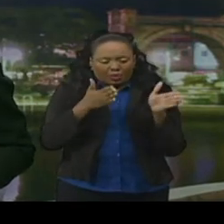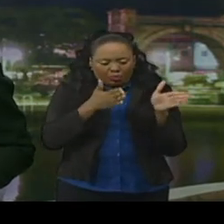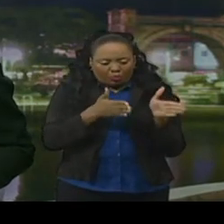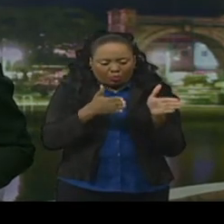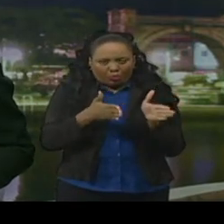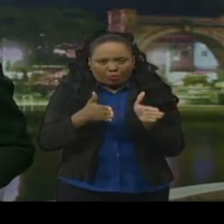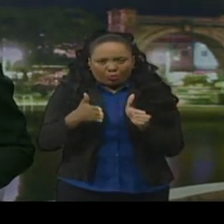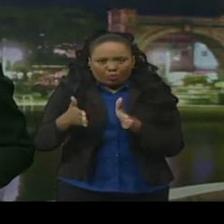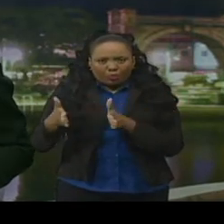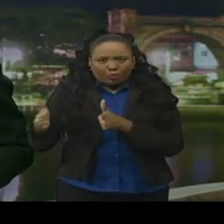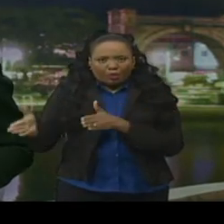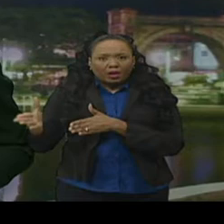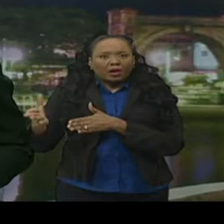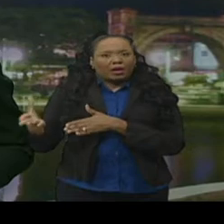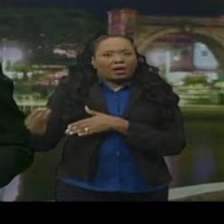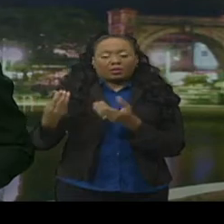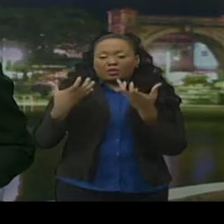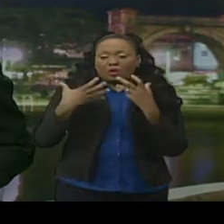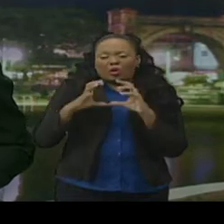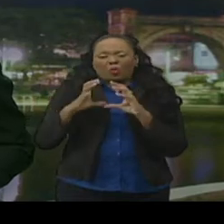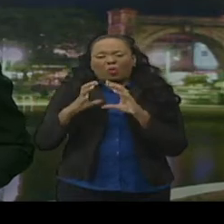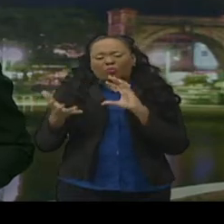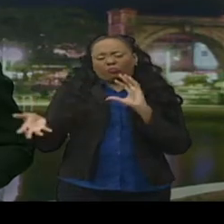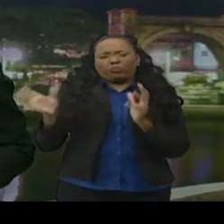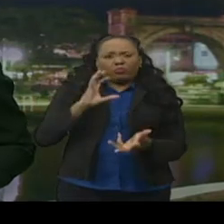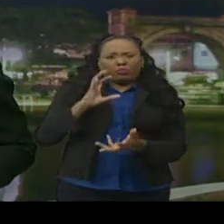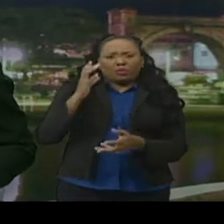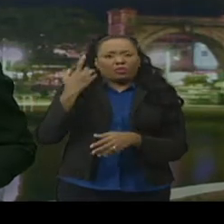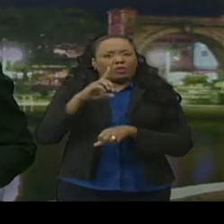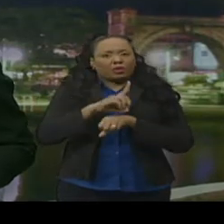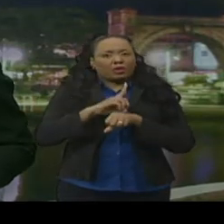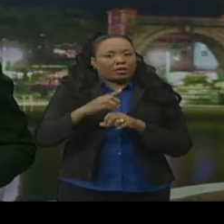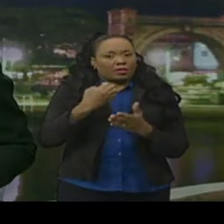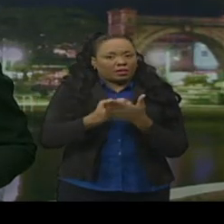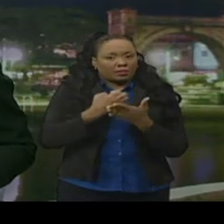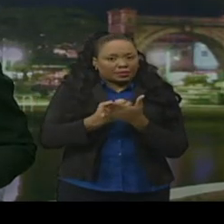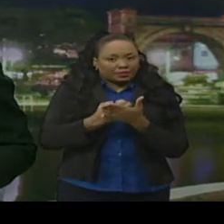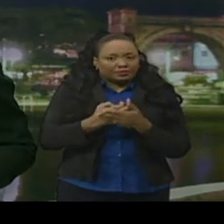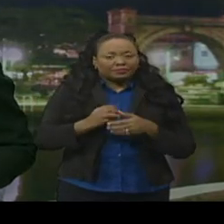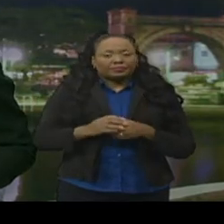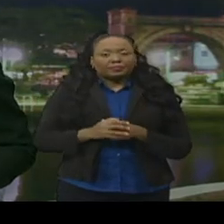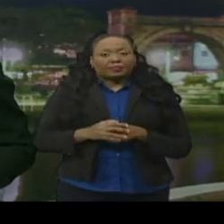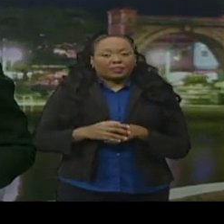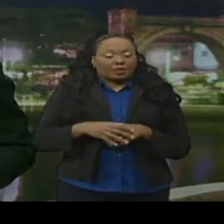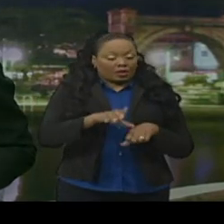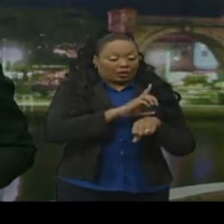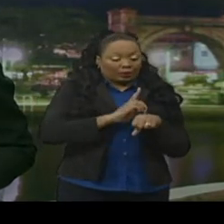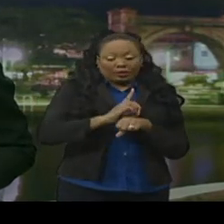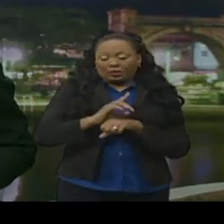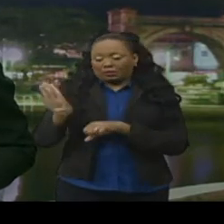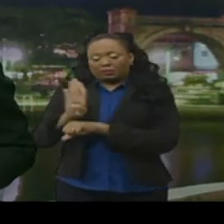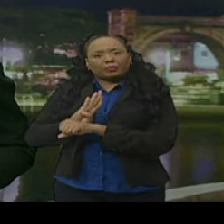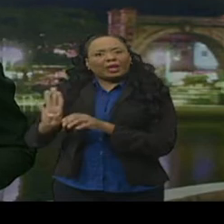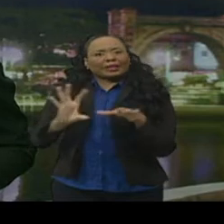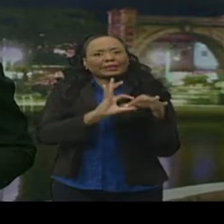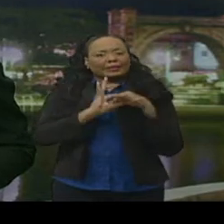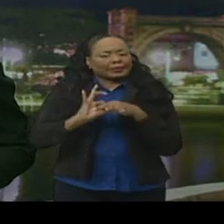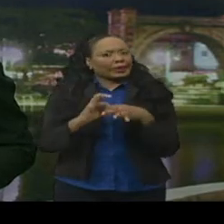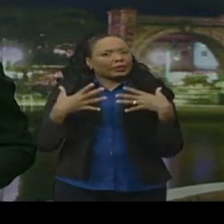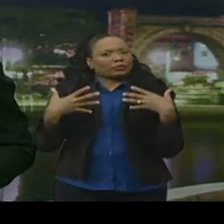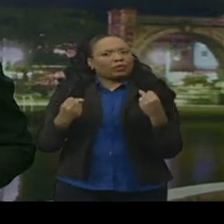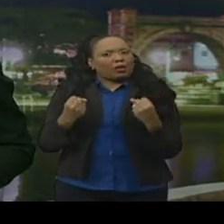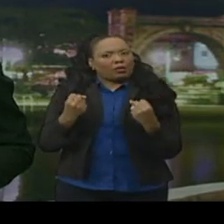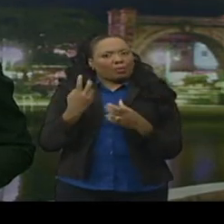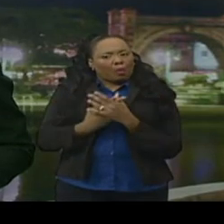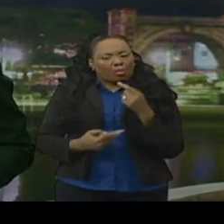impact the move would have on Dominica and that island's economy. Ms. Motley says the relationship between Barbados and Dominica is strong